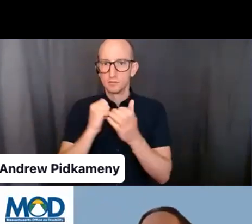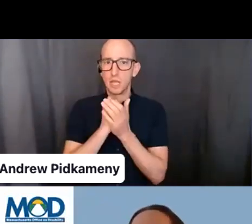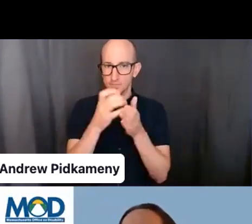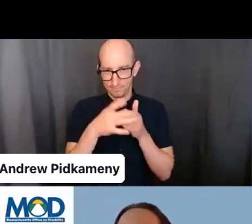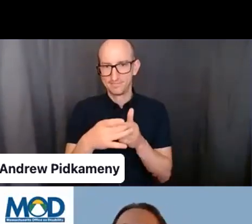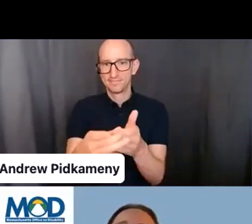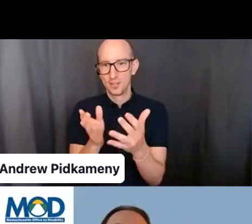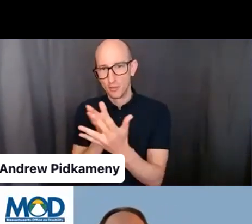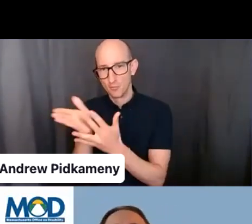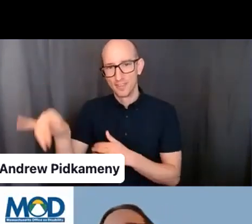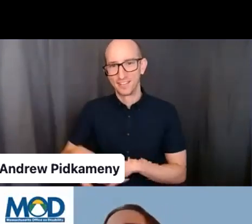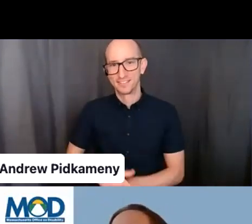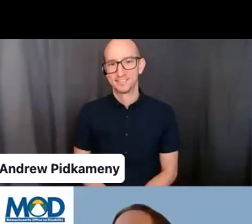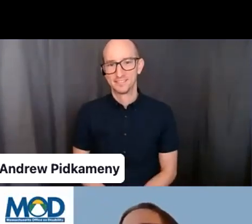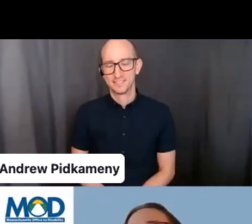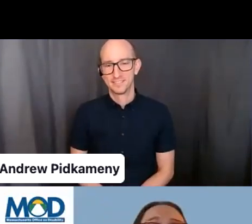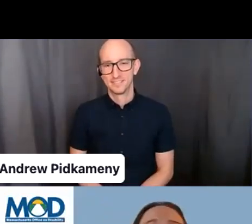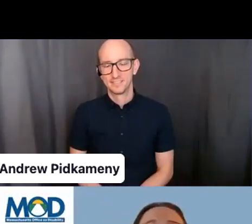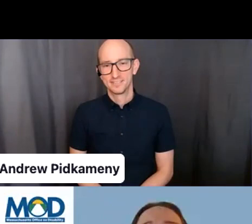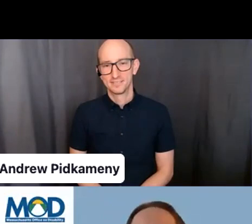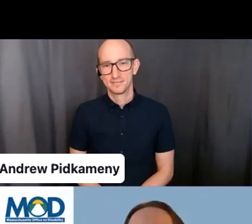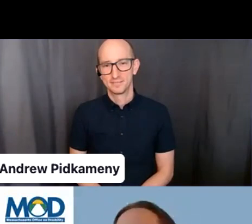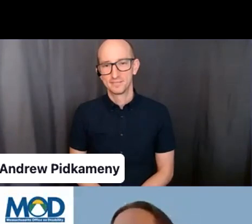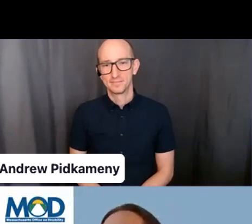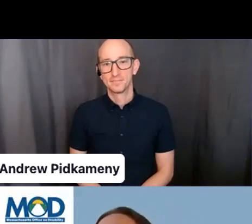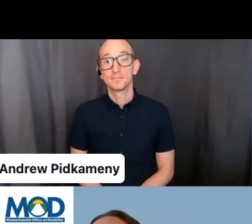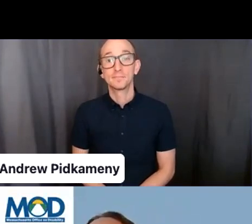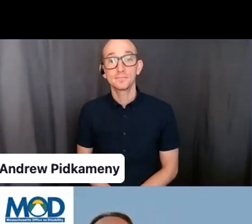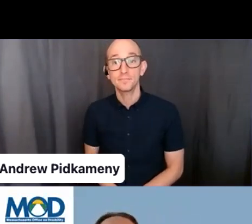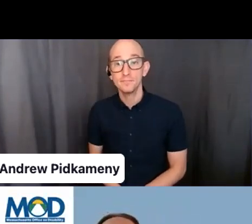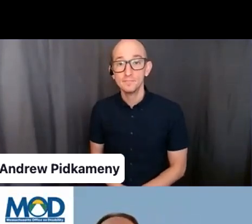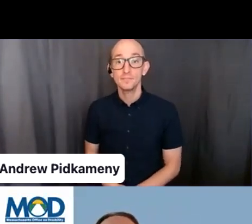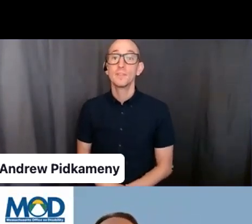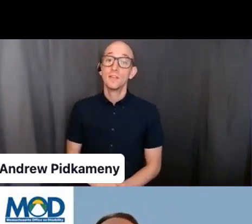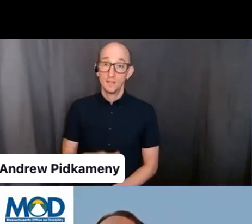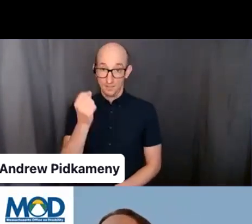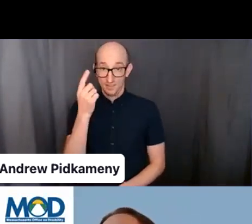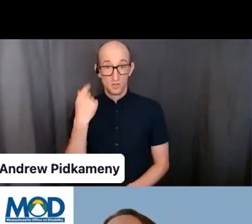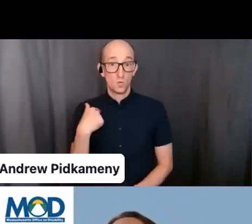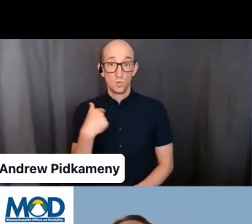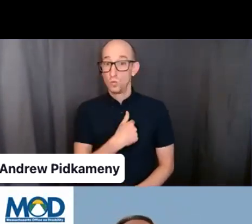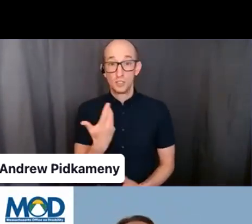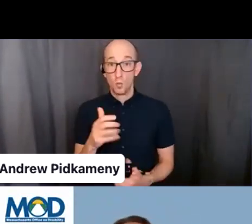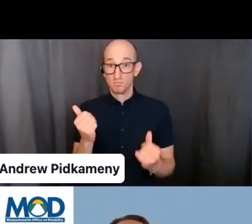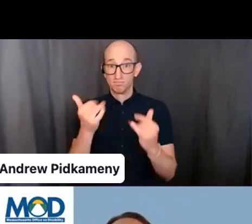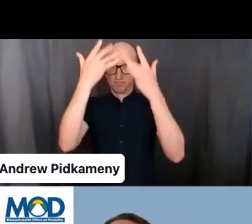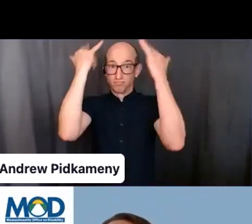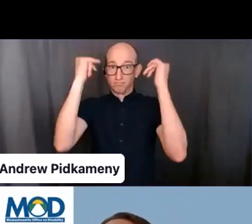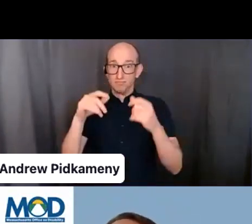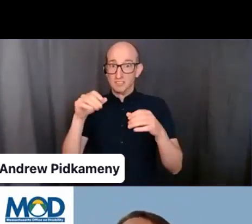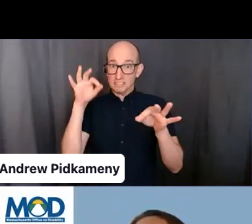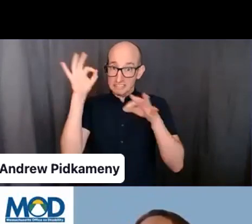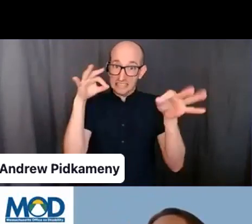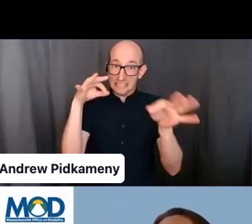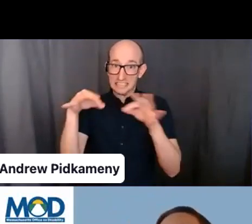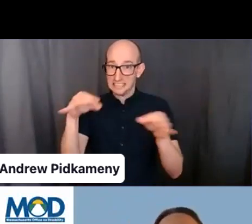I want to point out that in order to go into a useful amount of detail, this is only focused on government and